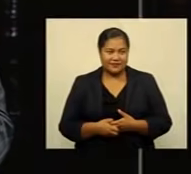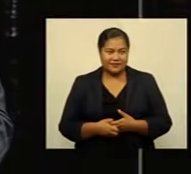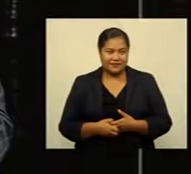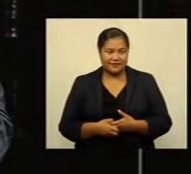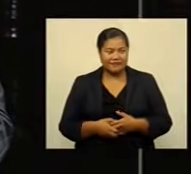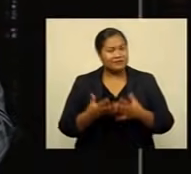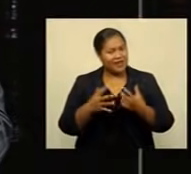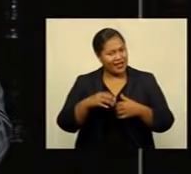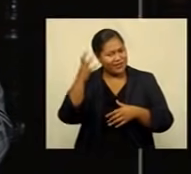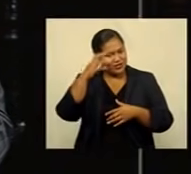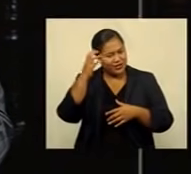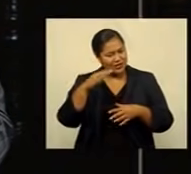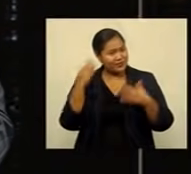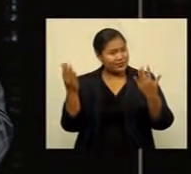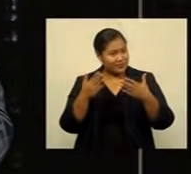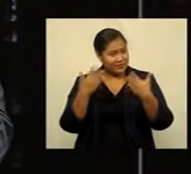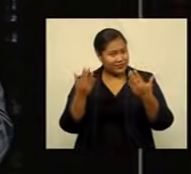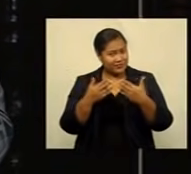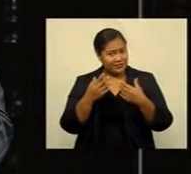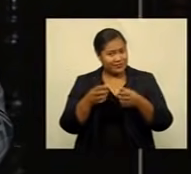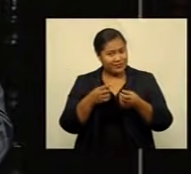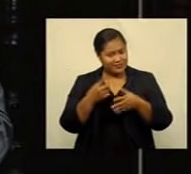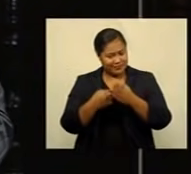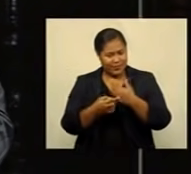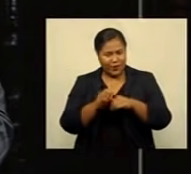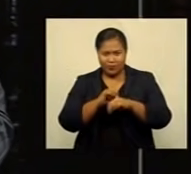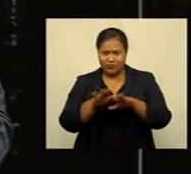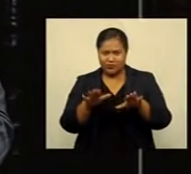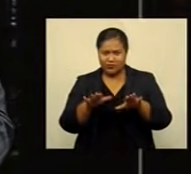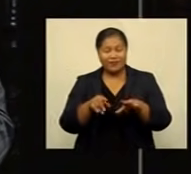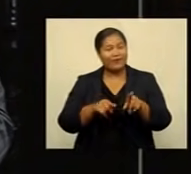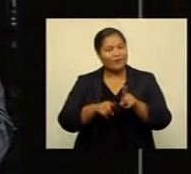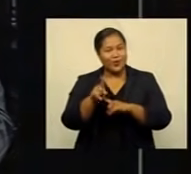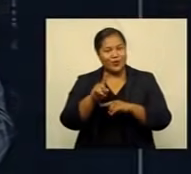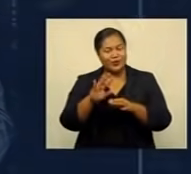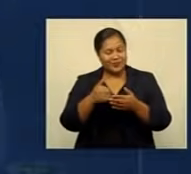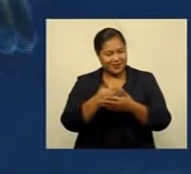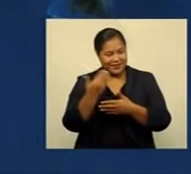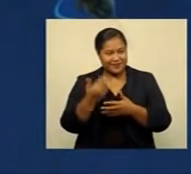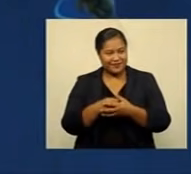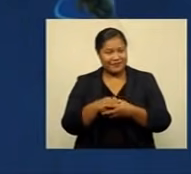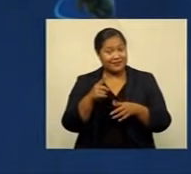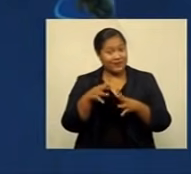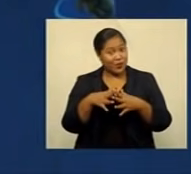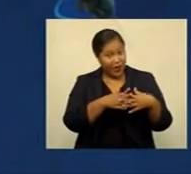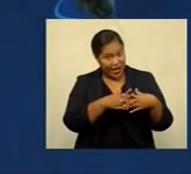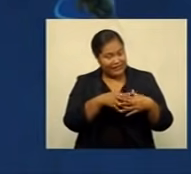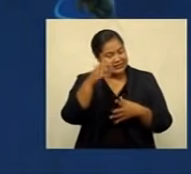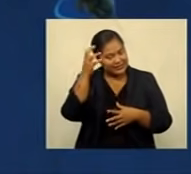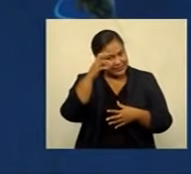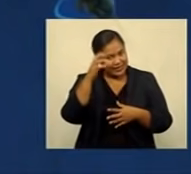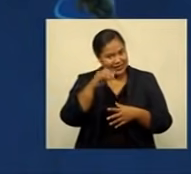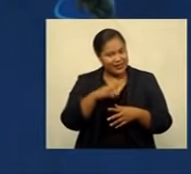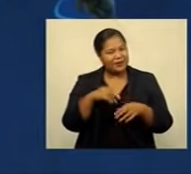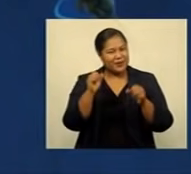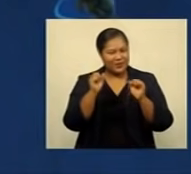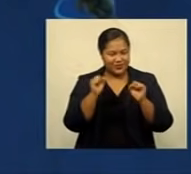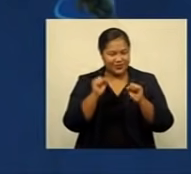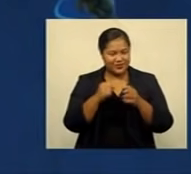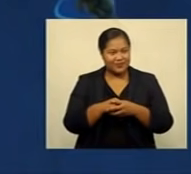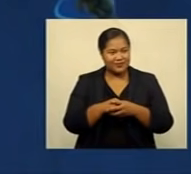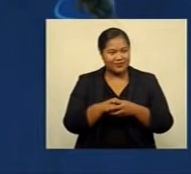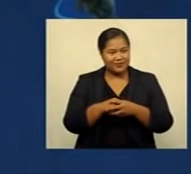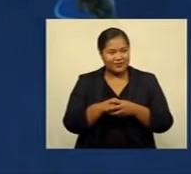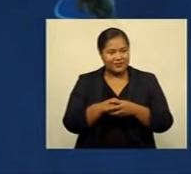Generally sunny and windy conditions prevailed over most parts today. To the west, mostly sunny and humid. Eastwards